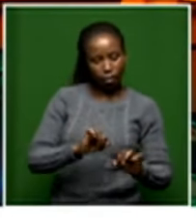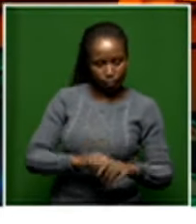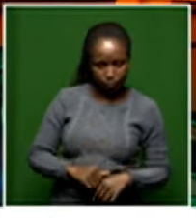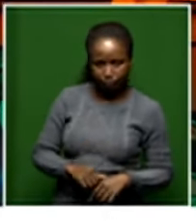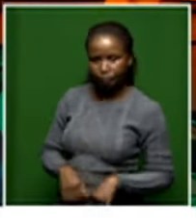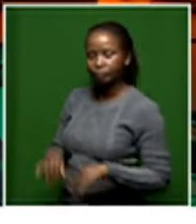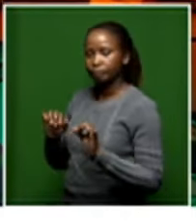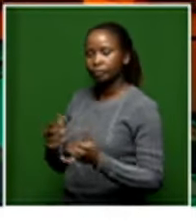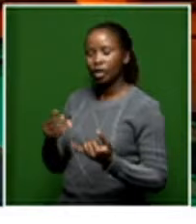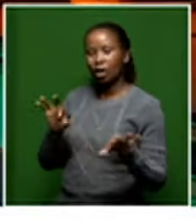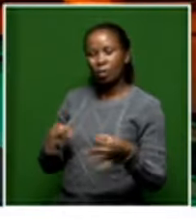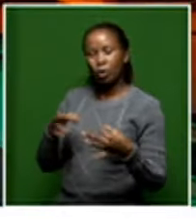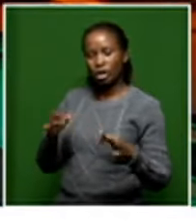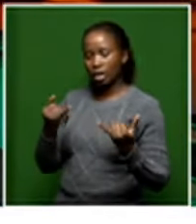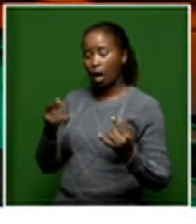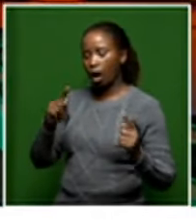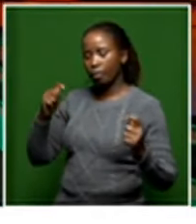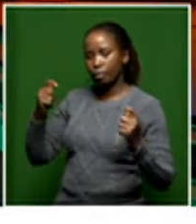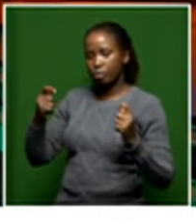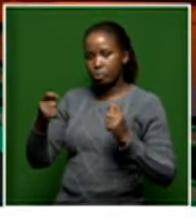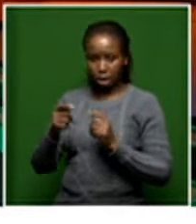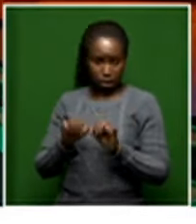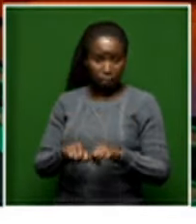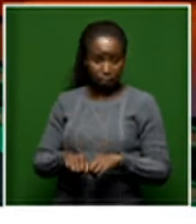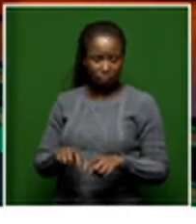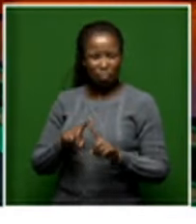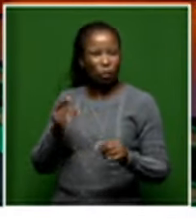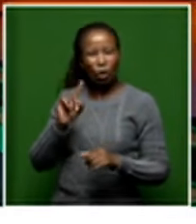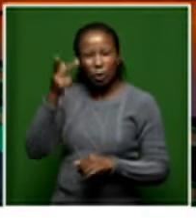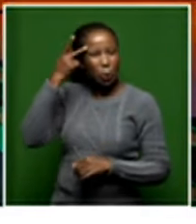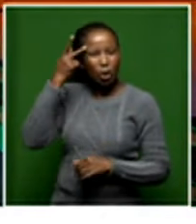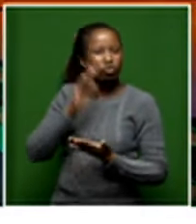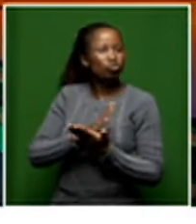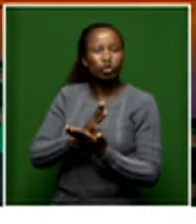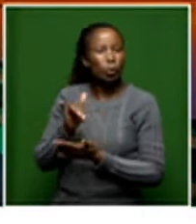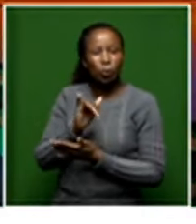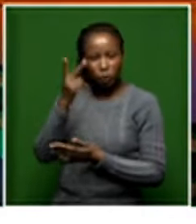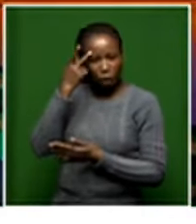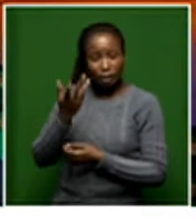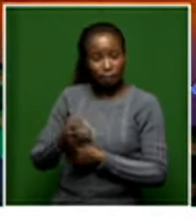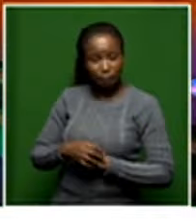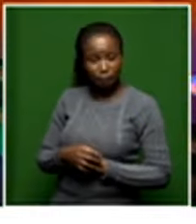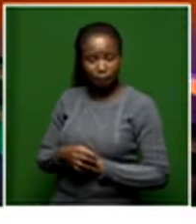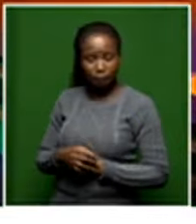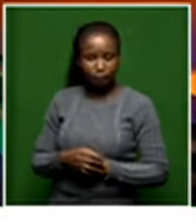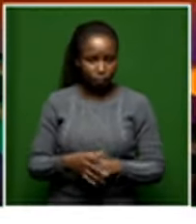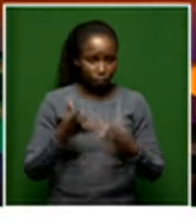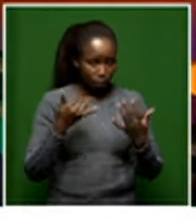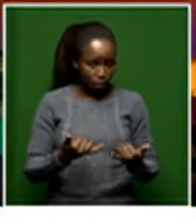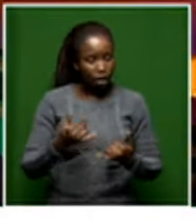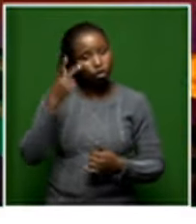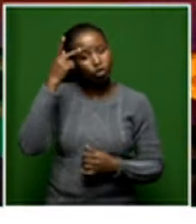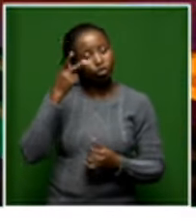is changing at an alarming rate, what sort of knowledge will be shared? So what we're sharing